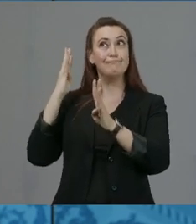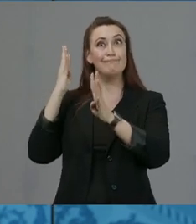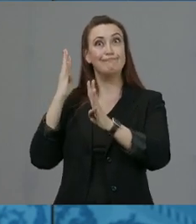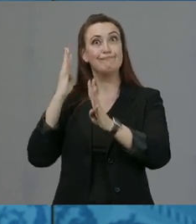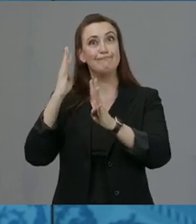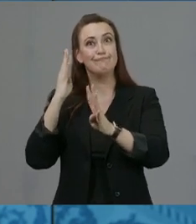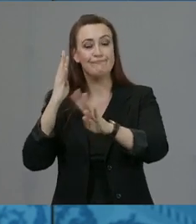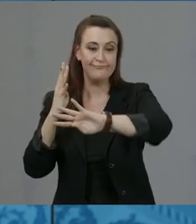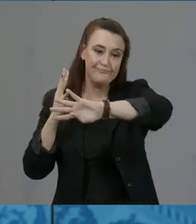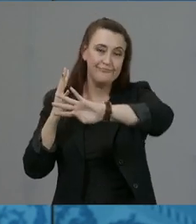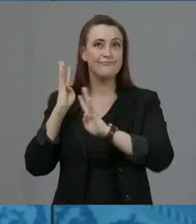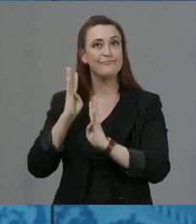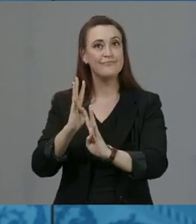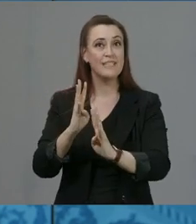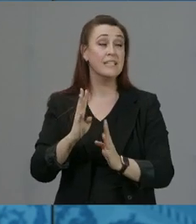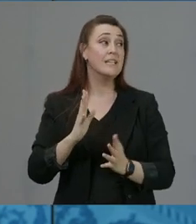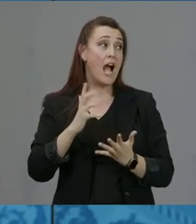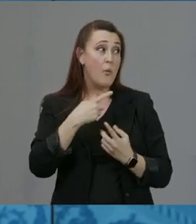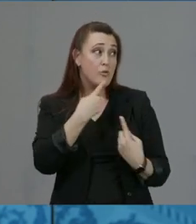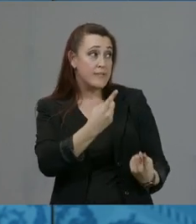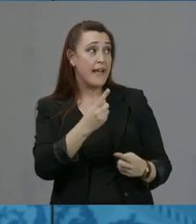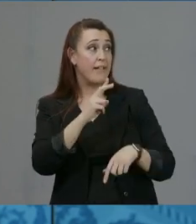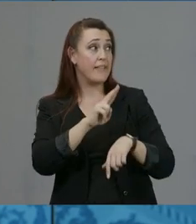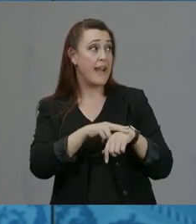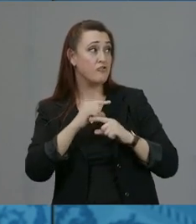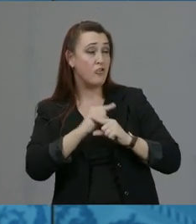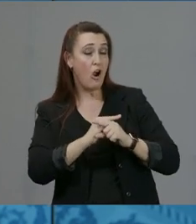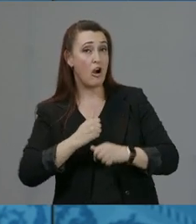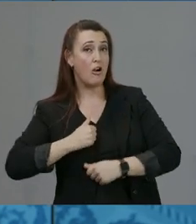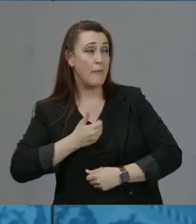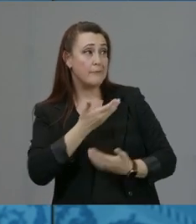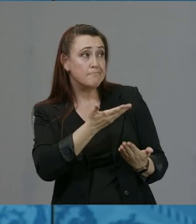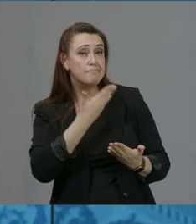say to our National Guard, to our private